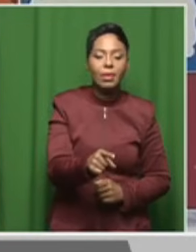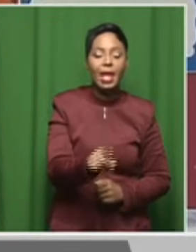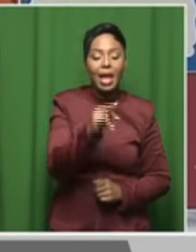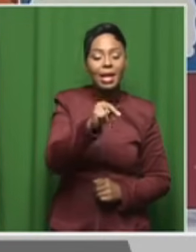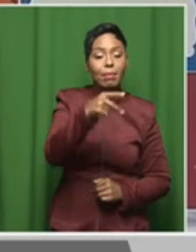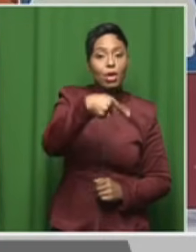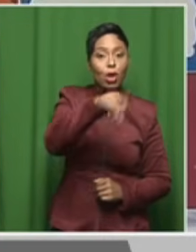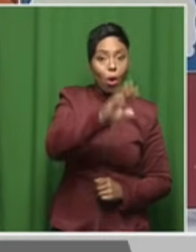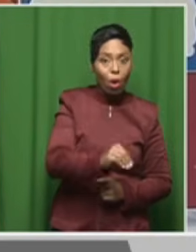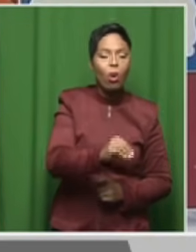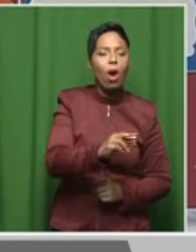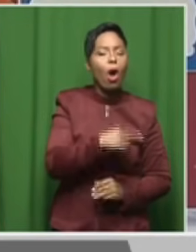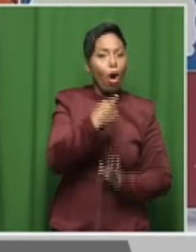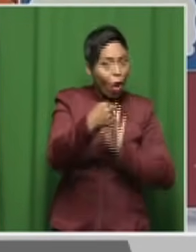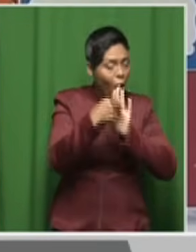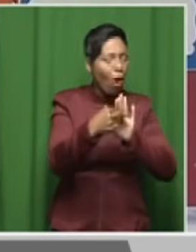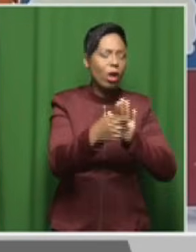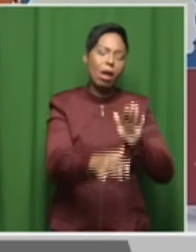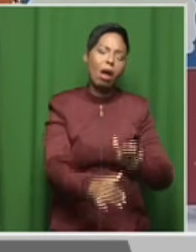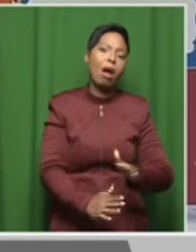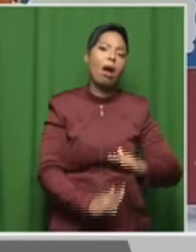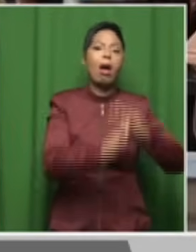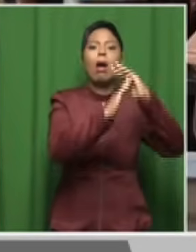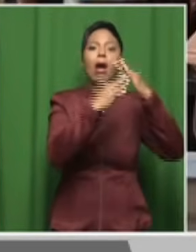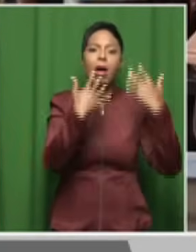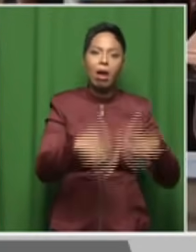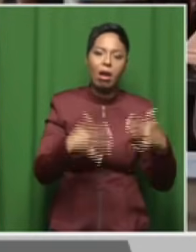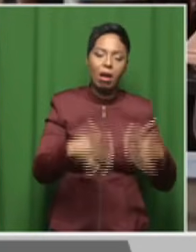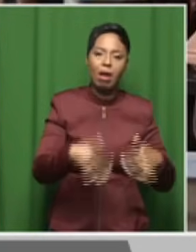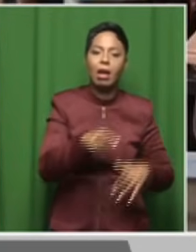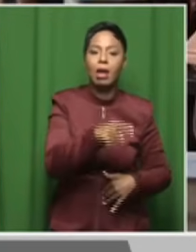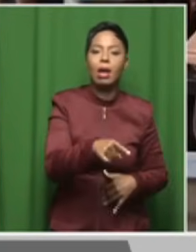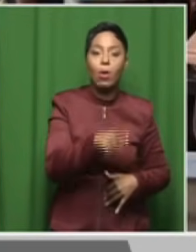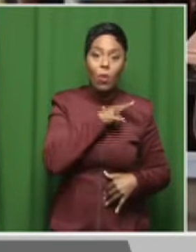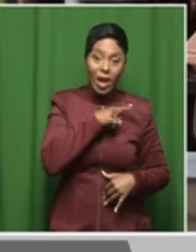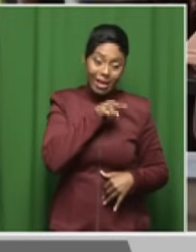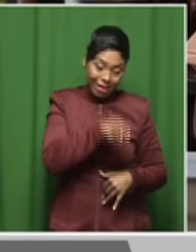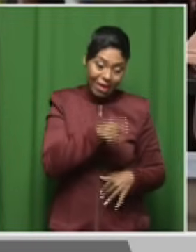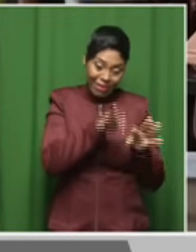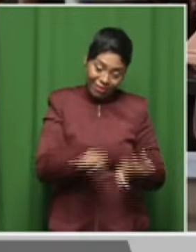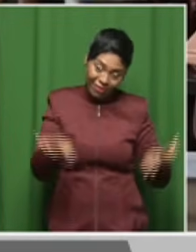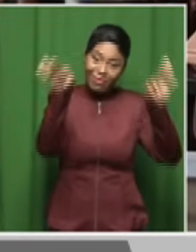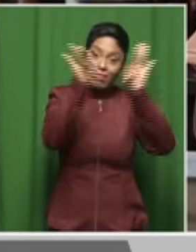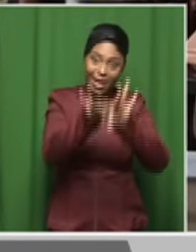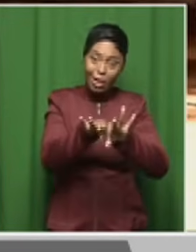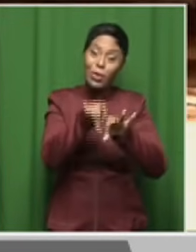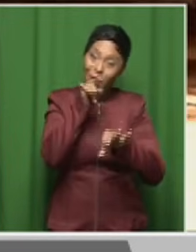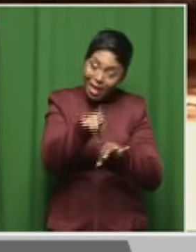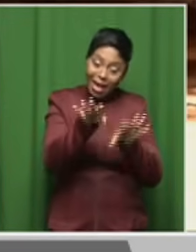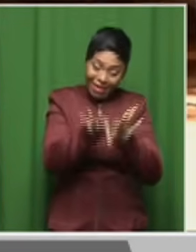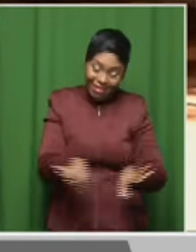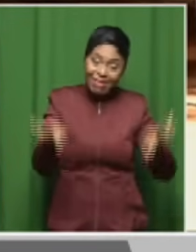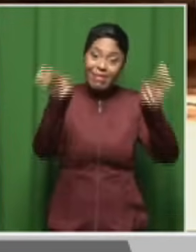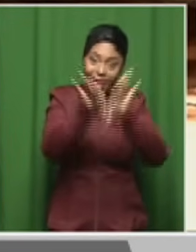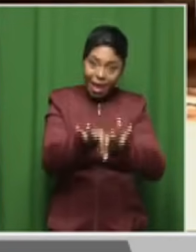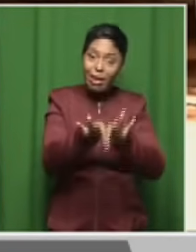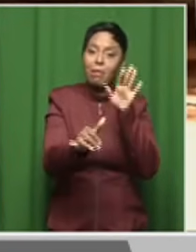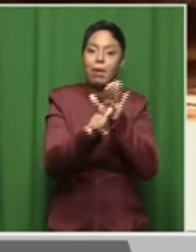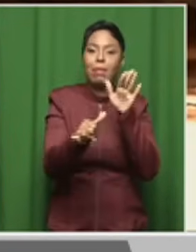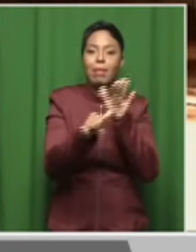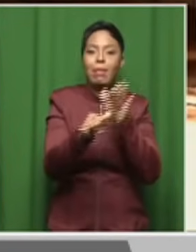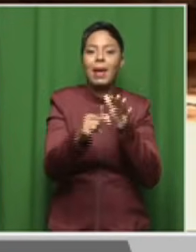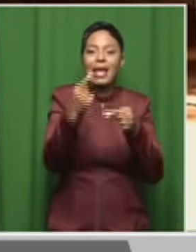again, to leverage that experience as something of enormous value is critical right now with this grade